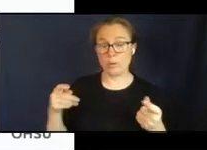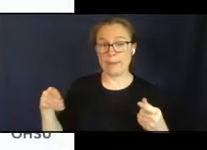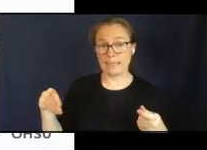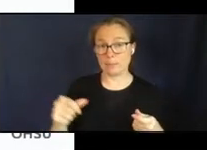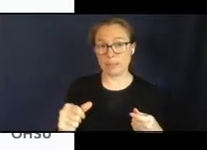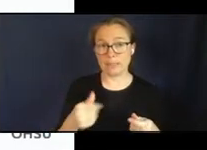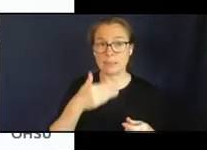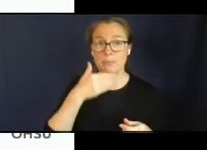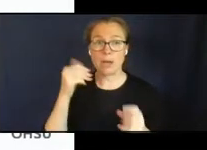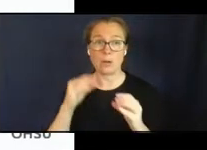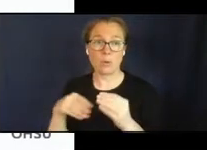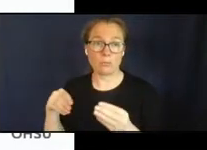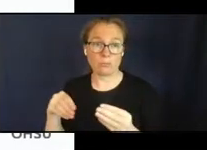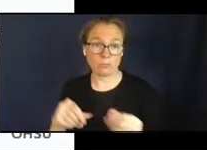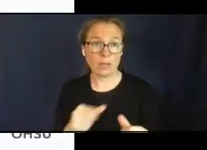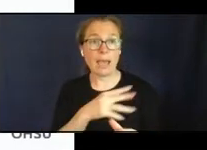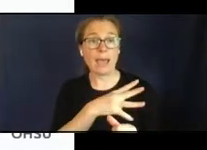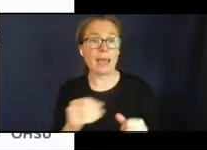while we work on revenue.